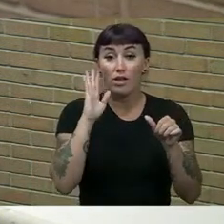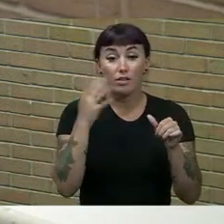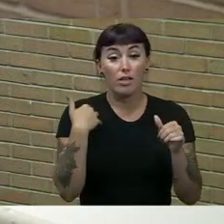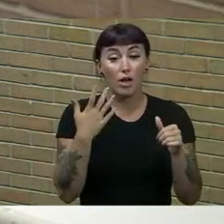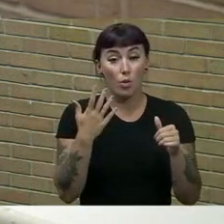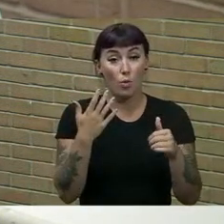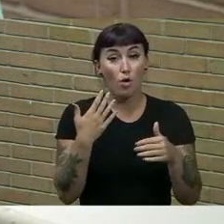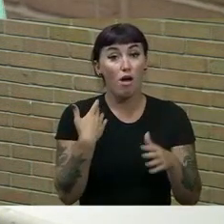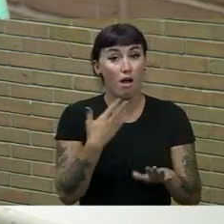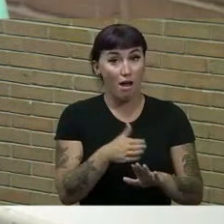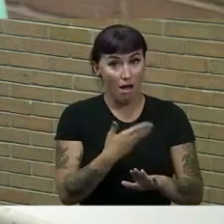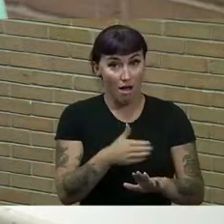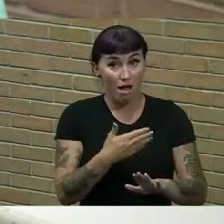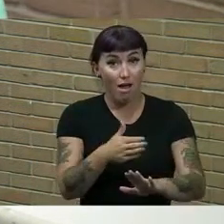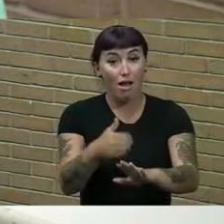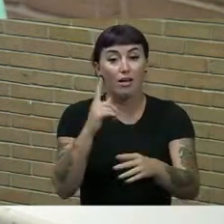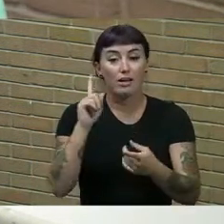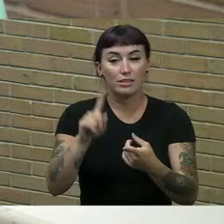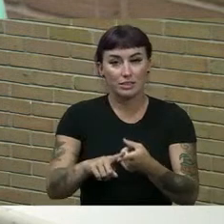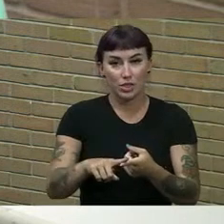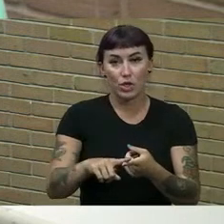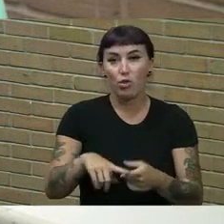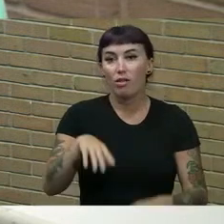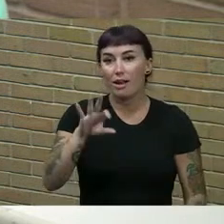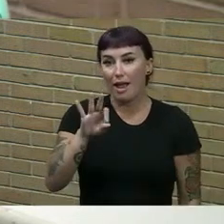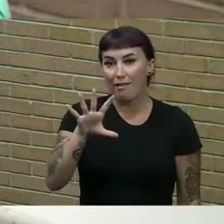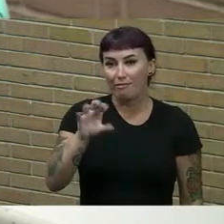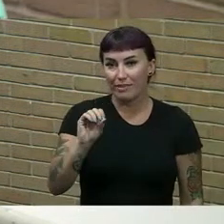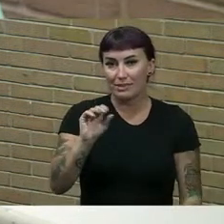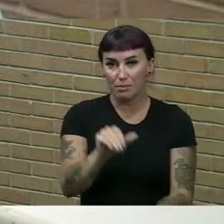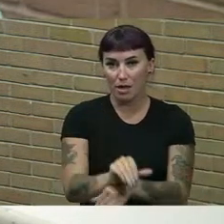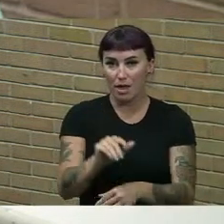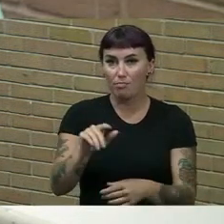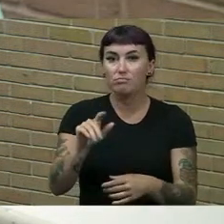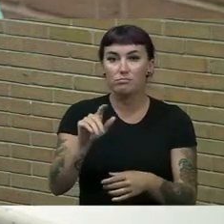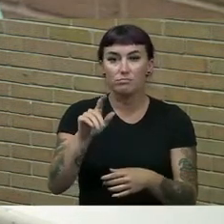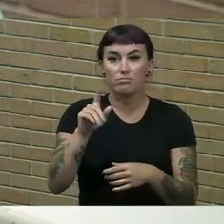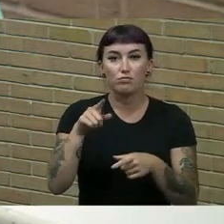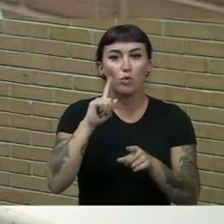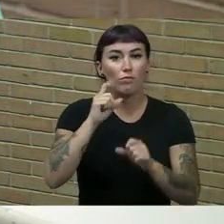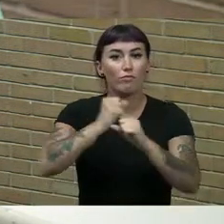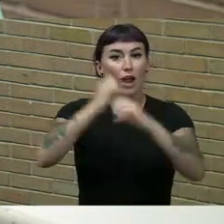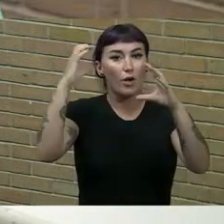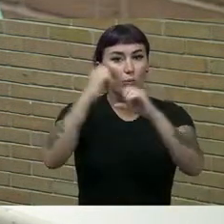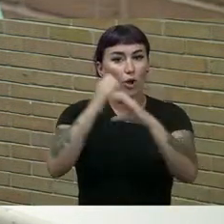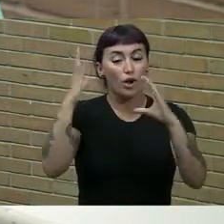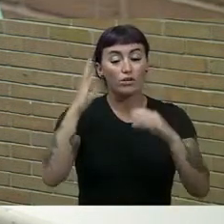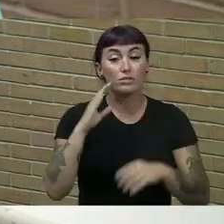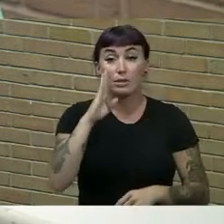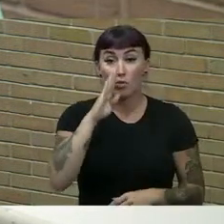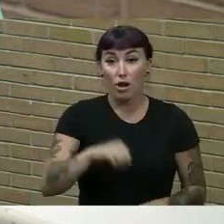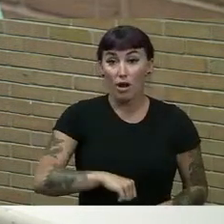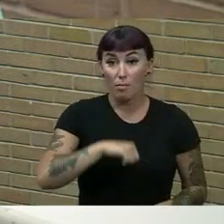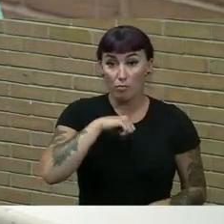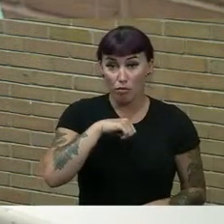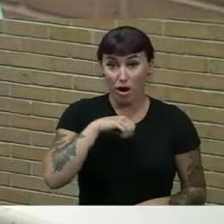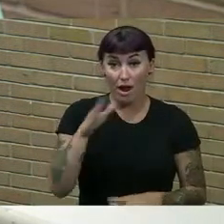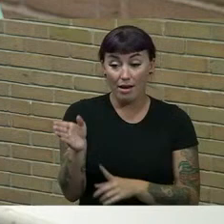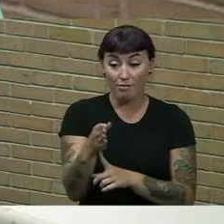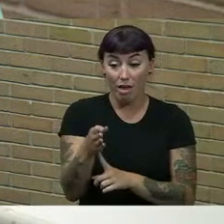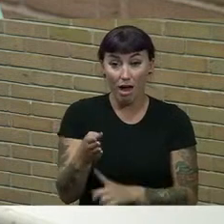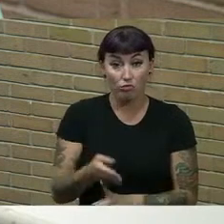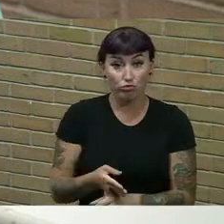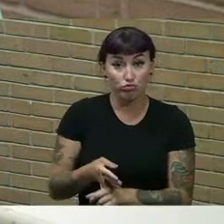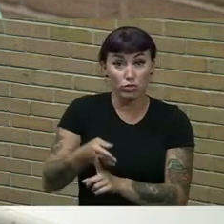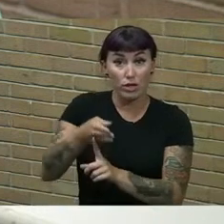evening fireworks display at 9:50 p.m. And then our Brighton Pride flag raising will be at Brighton